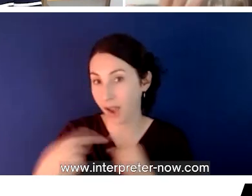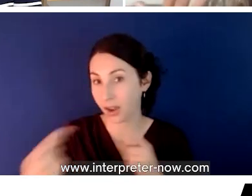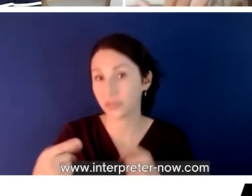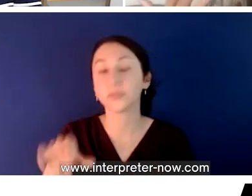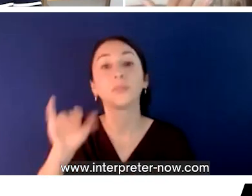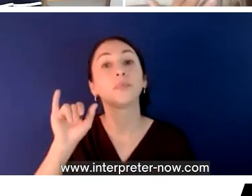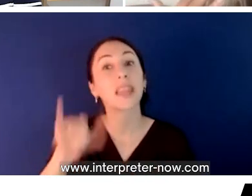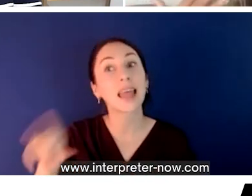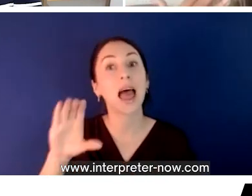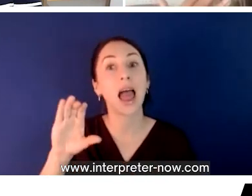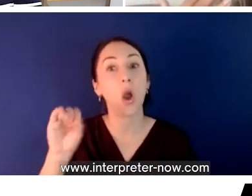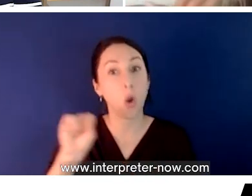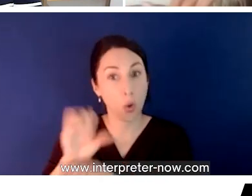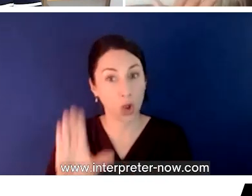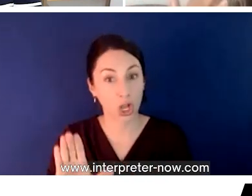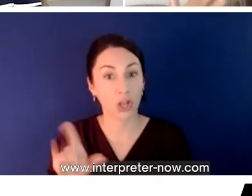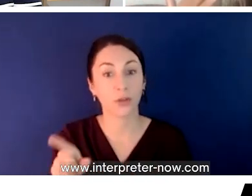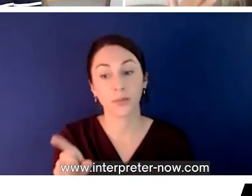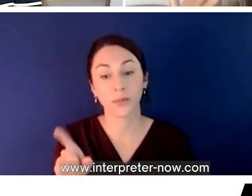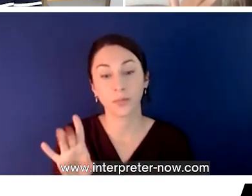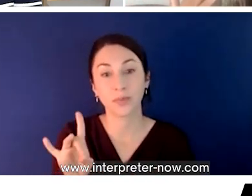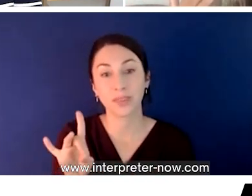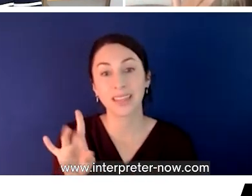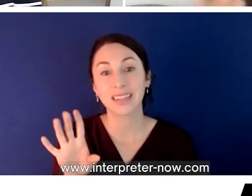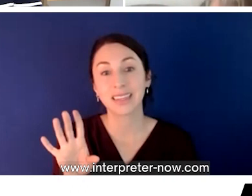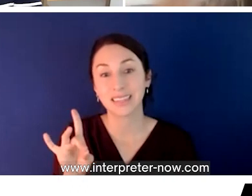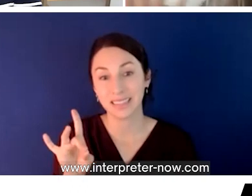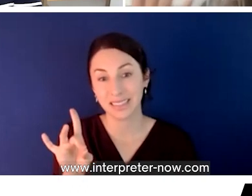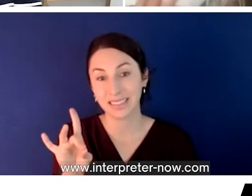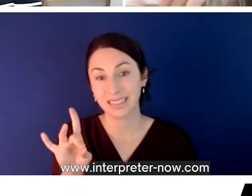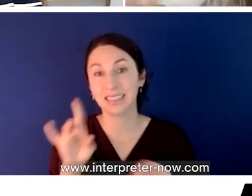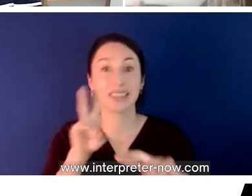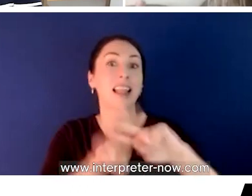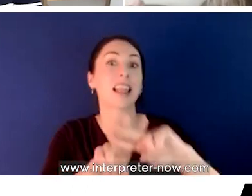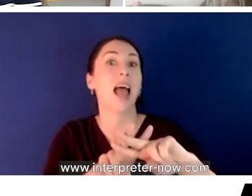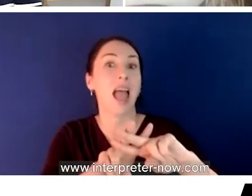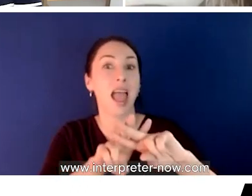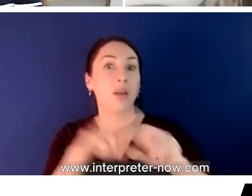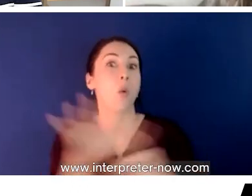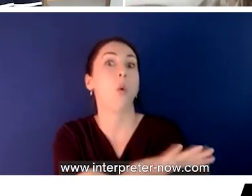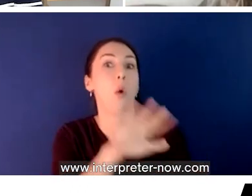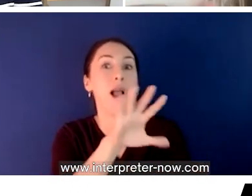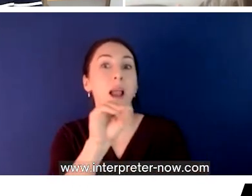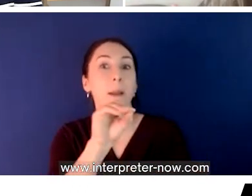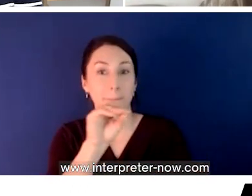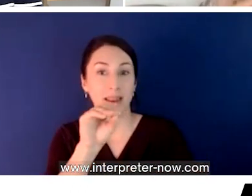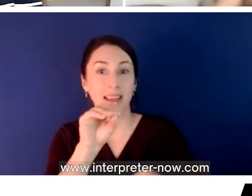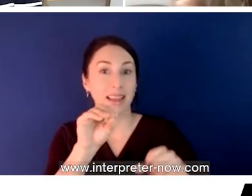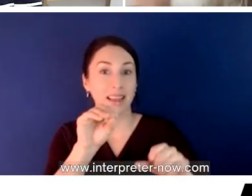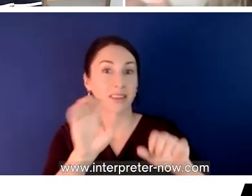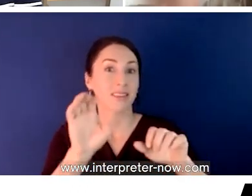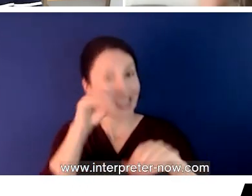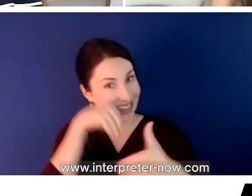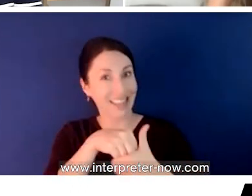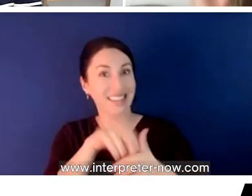That coworker then went on the global Slack and accused her in